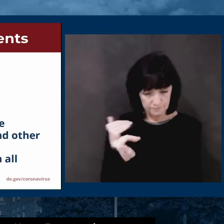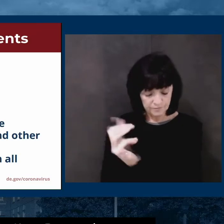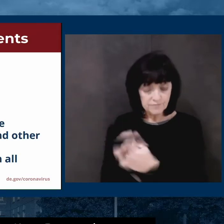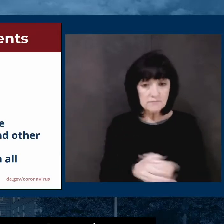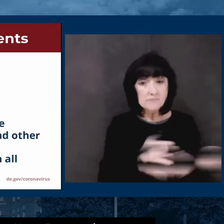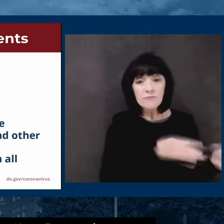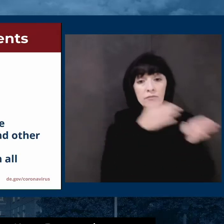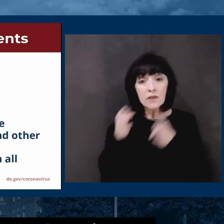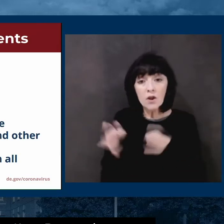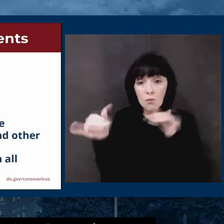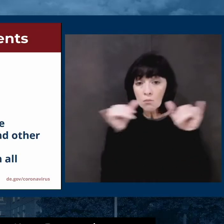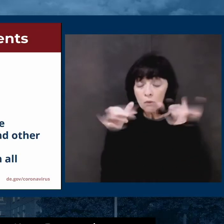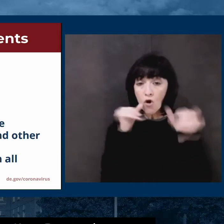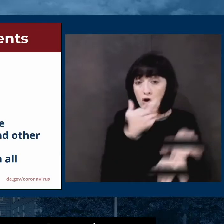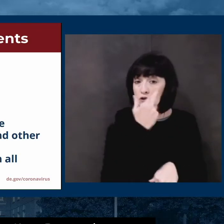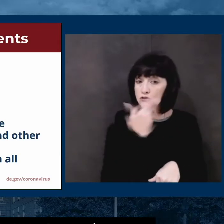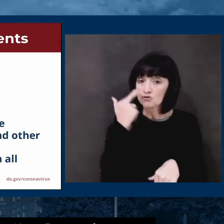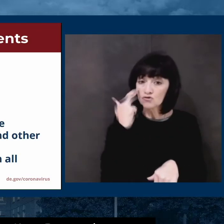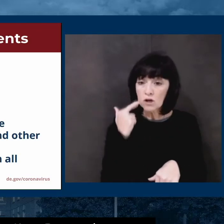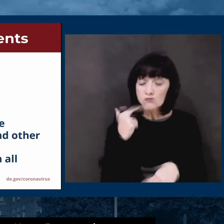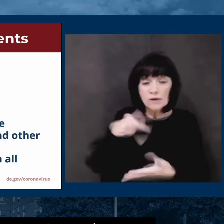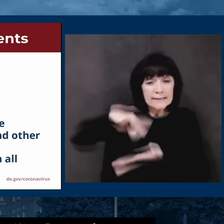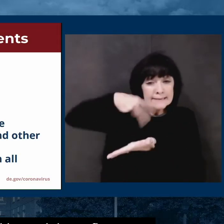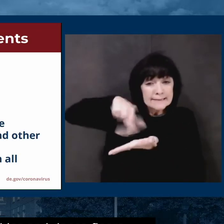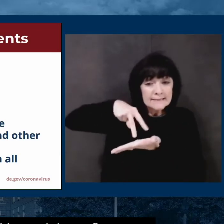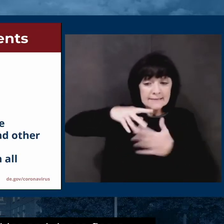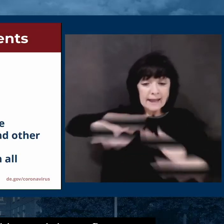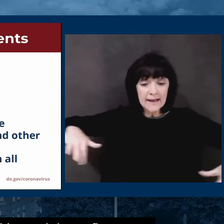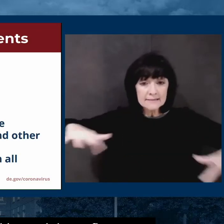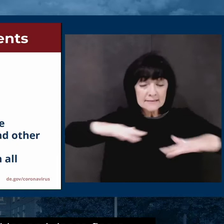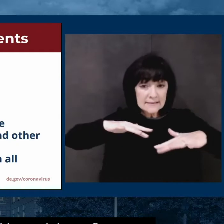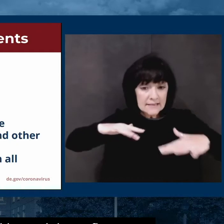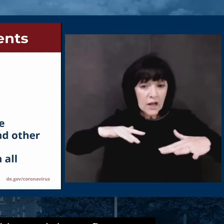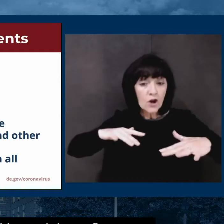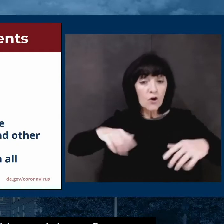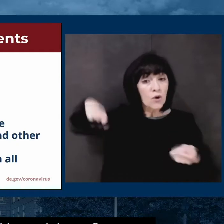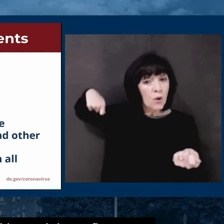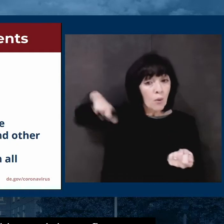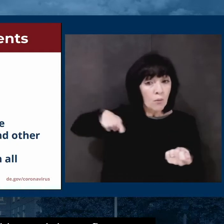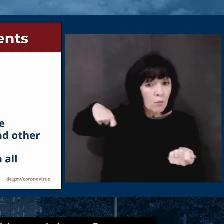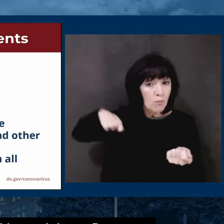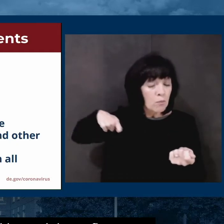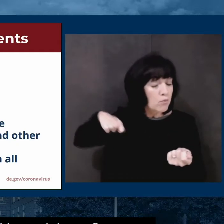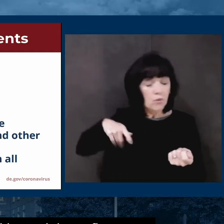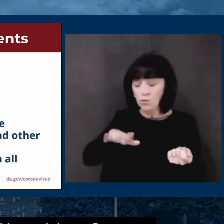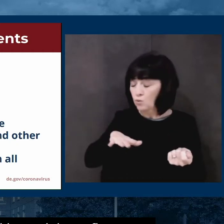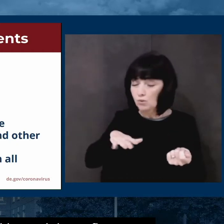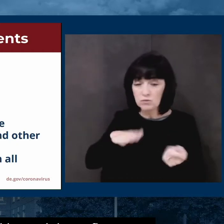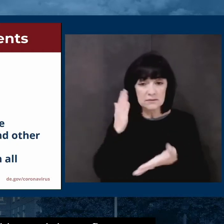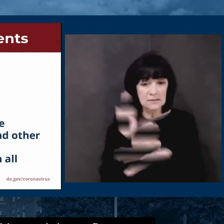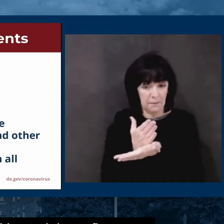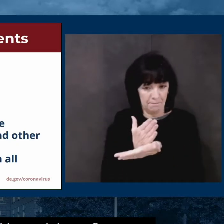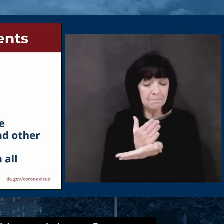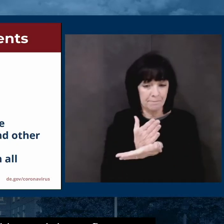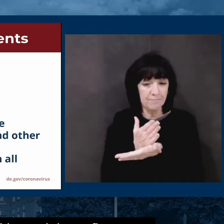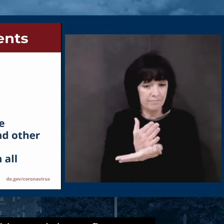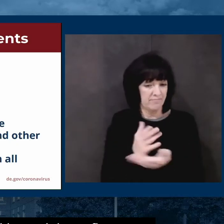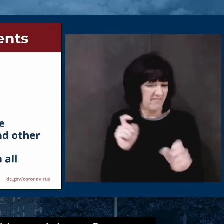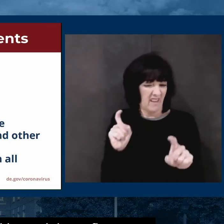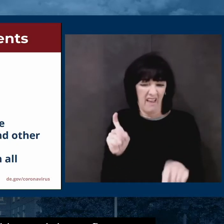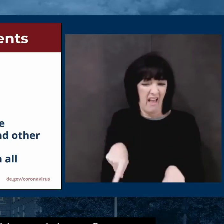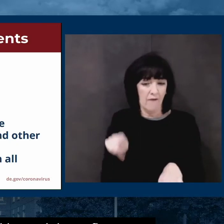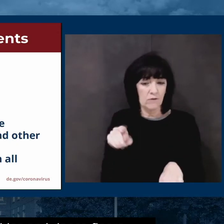like that, that's going to be closed for now. The good news there is that restaurants can expand their seating capacity into those areas,